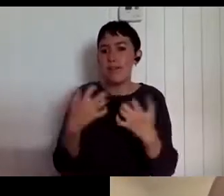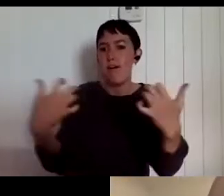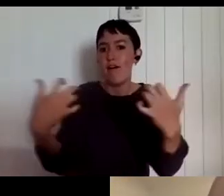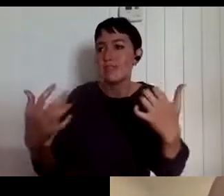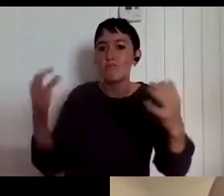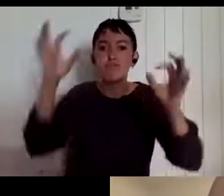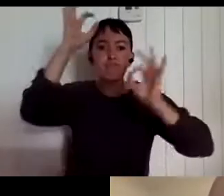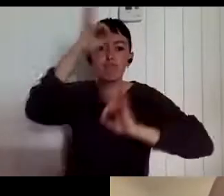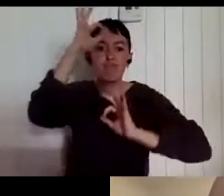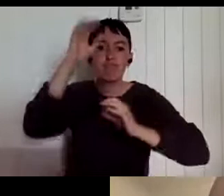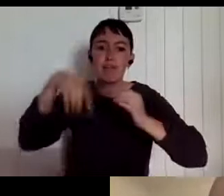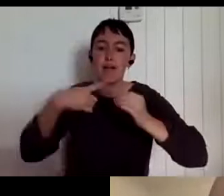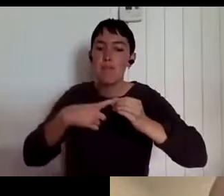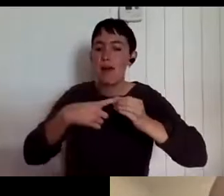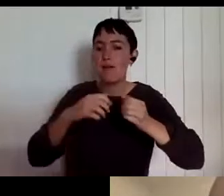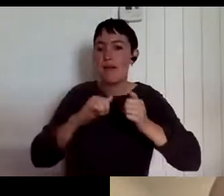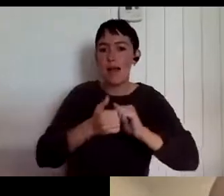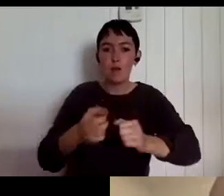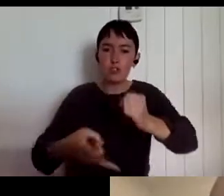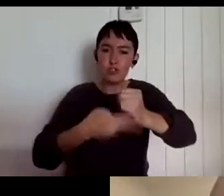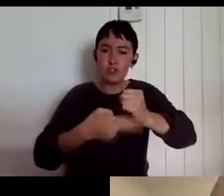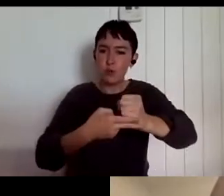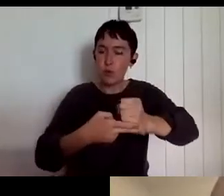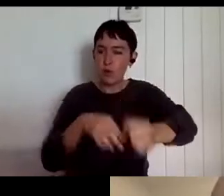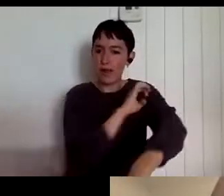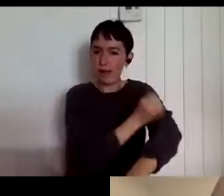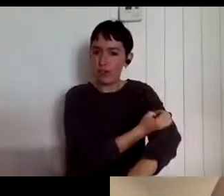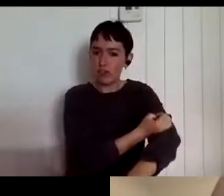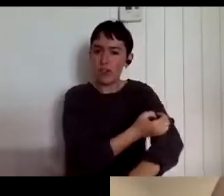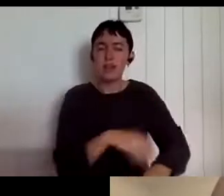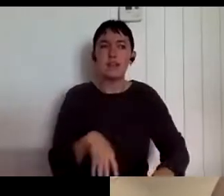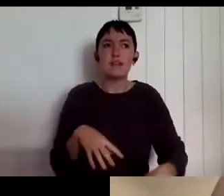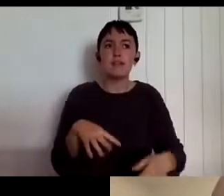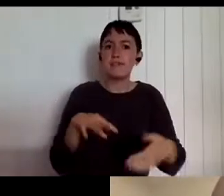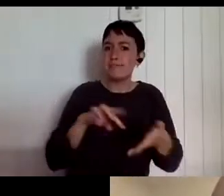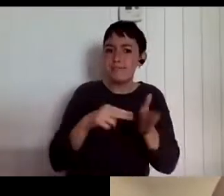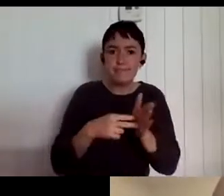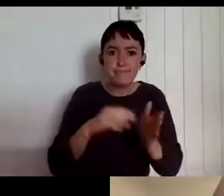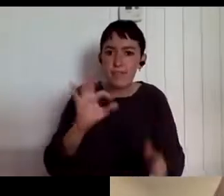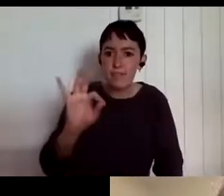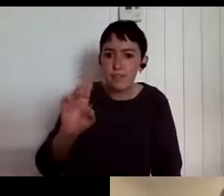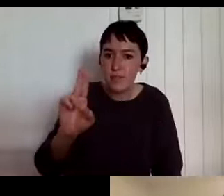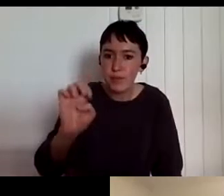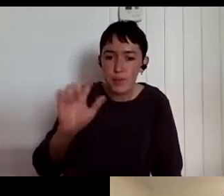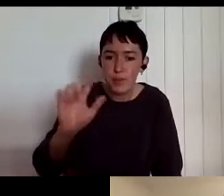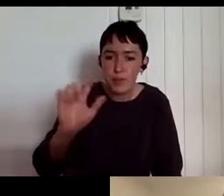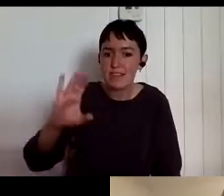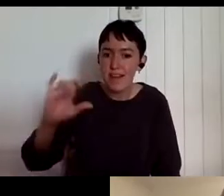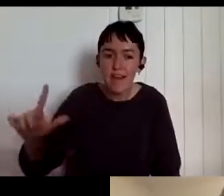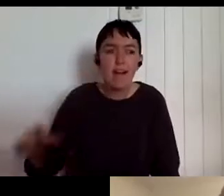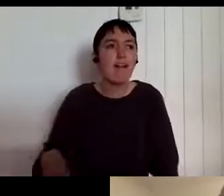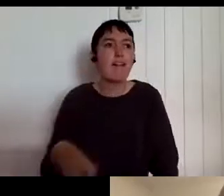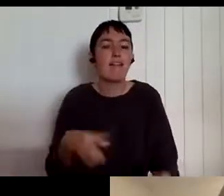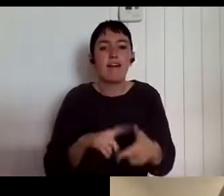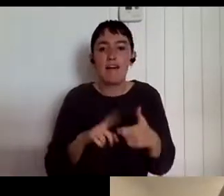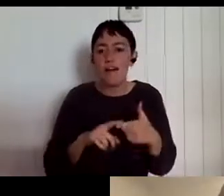about how we store energy and like what a fuel cell even is. What makes a battery a battery,